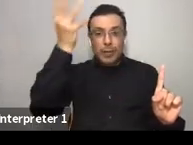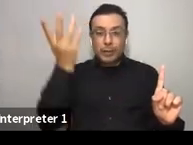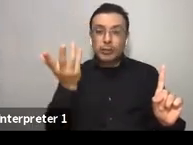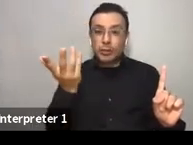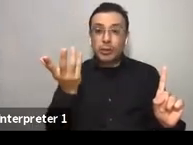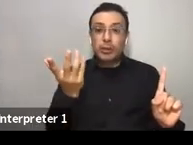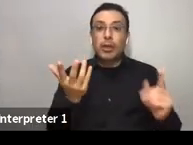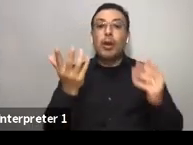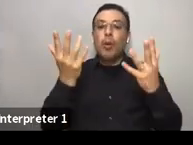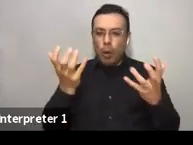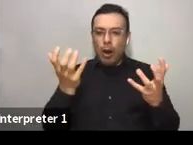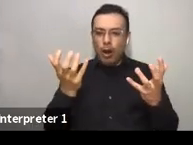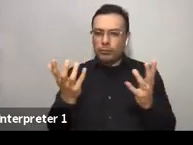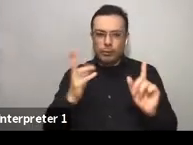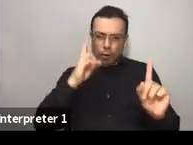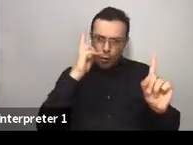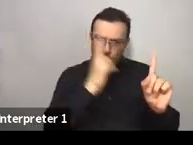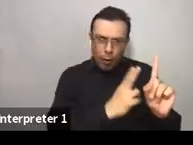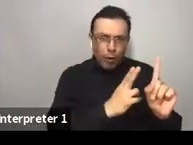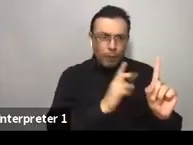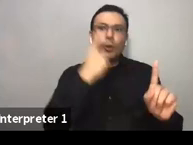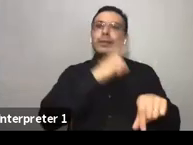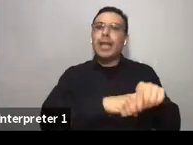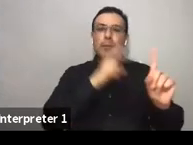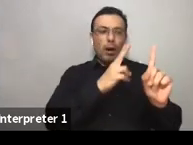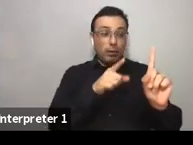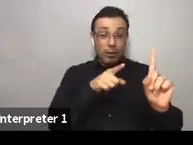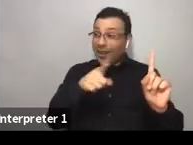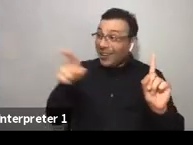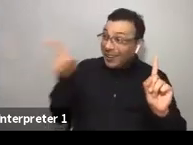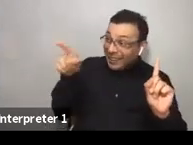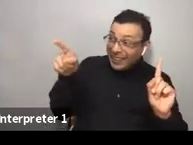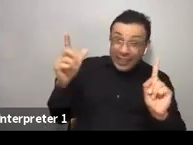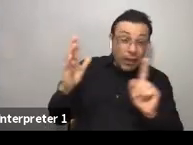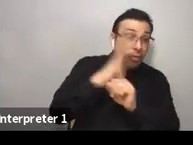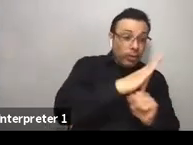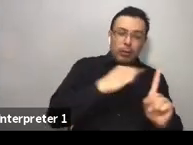that and gives them the dignity to decide for themselves.